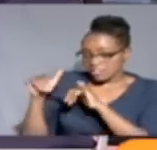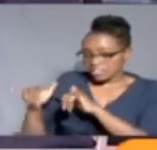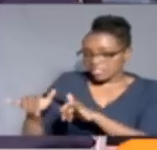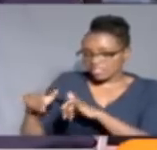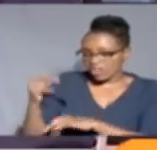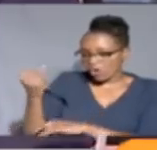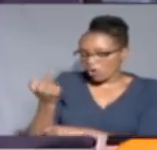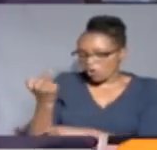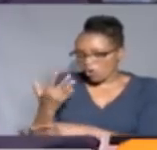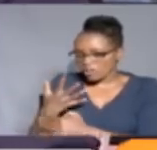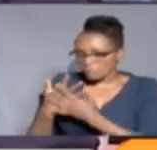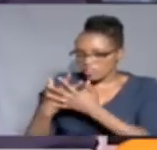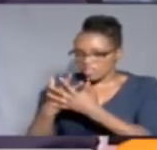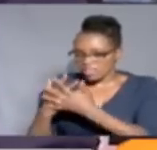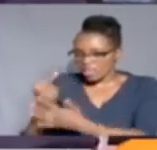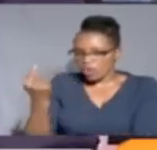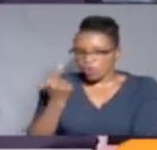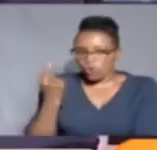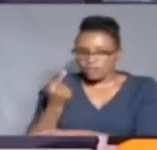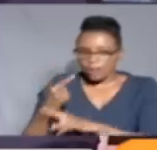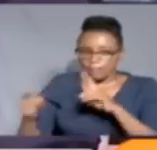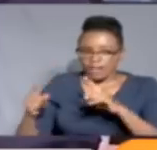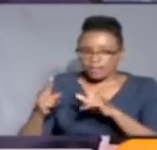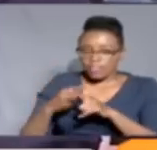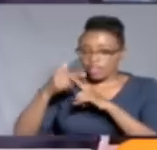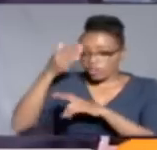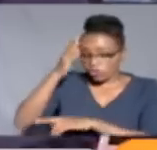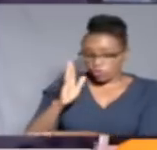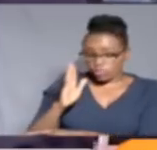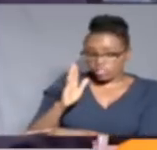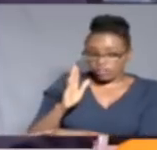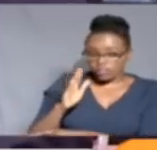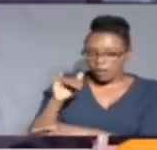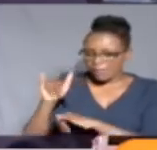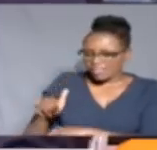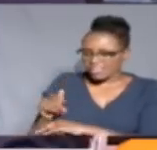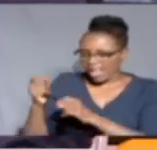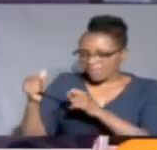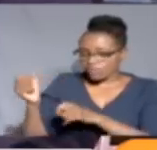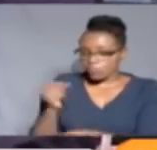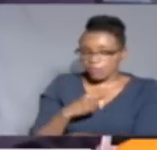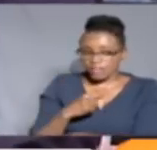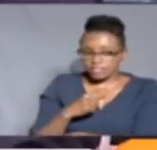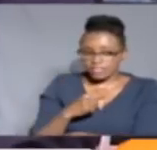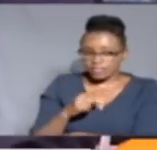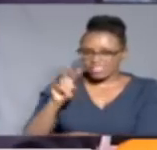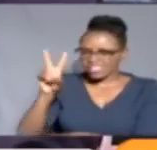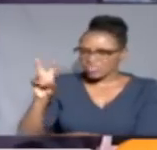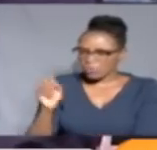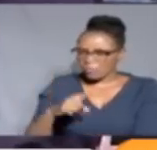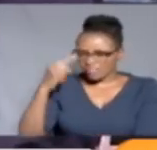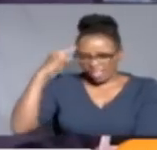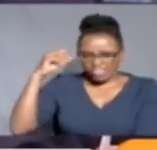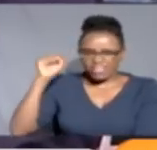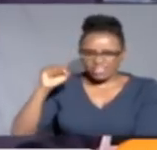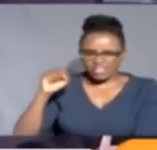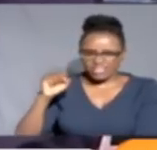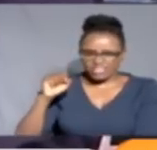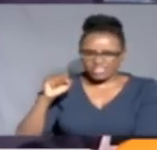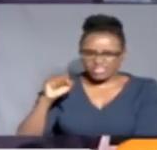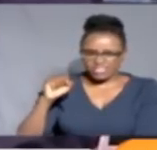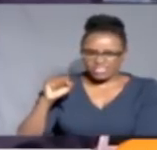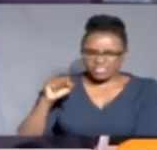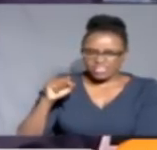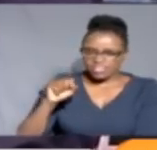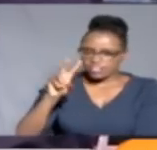tu jela nini. So but then called because nilikakaa a few months 2 months I think.